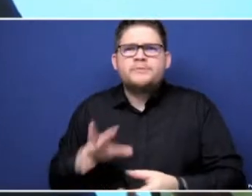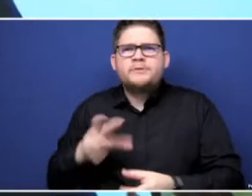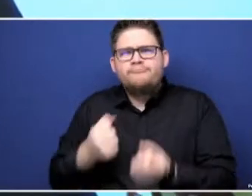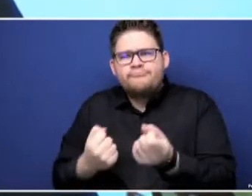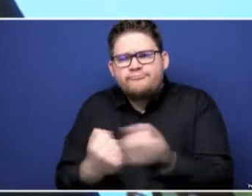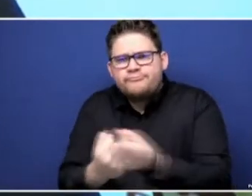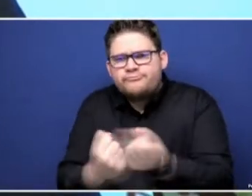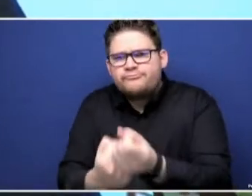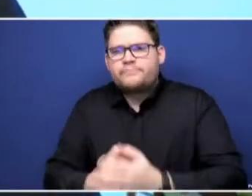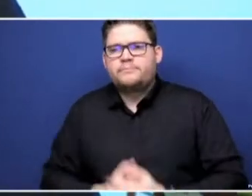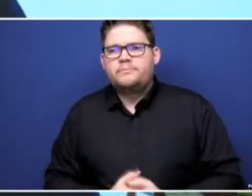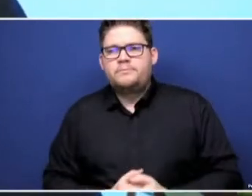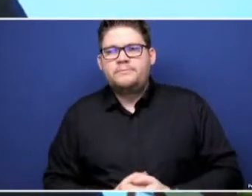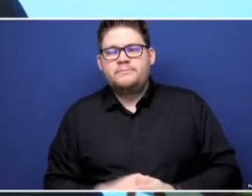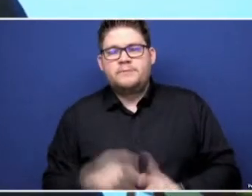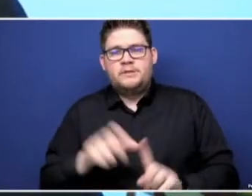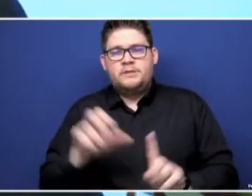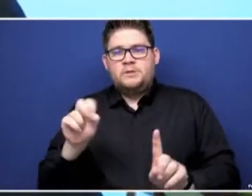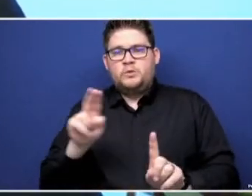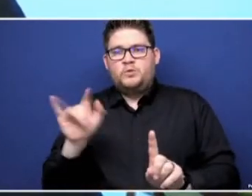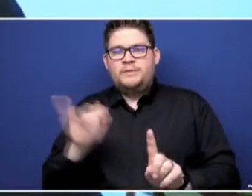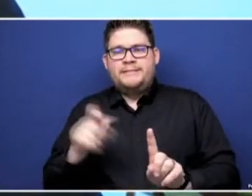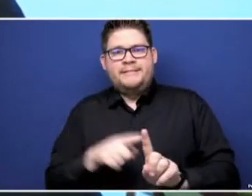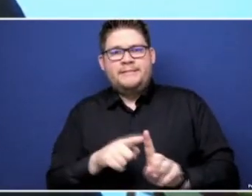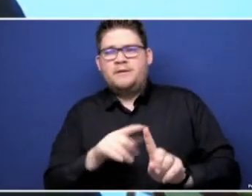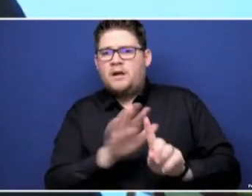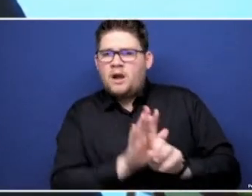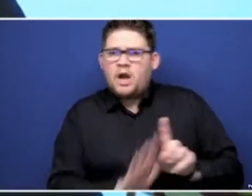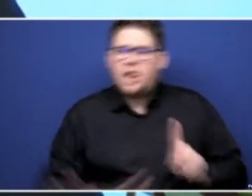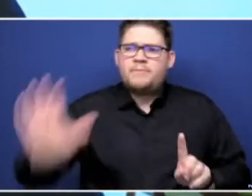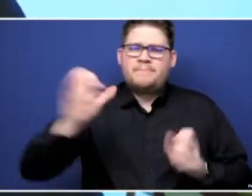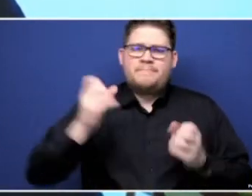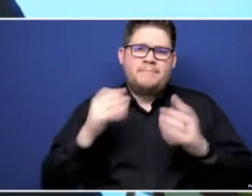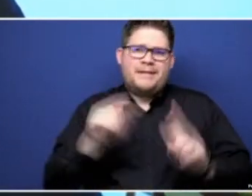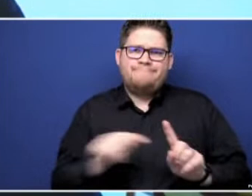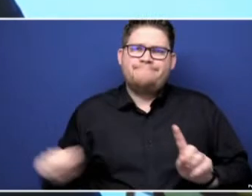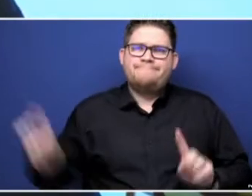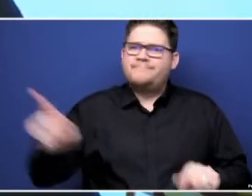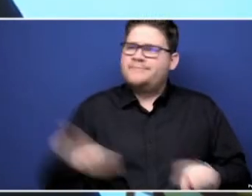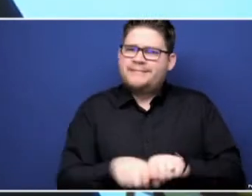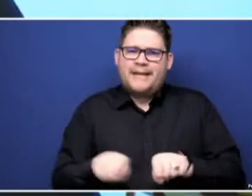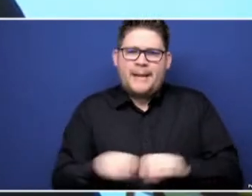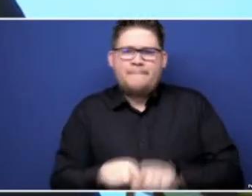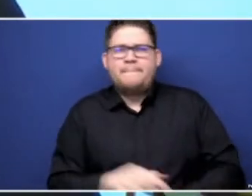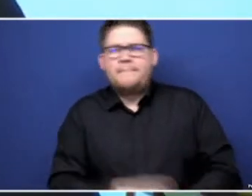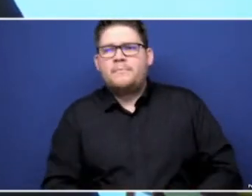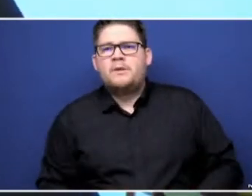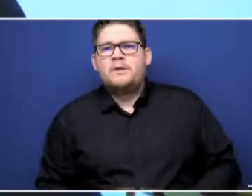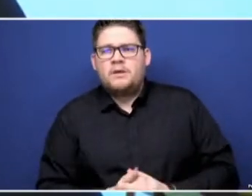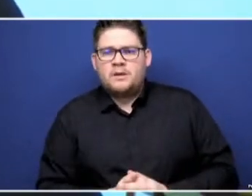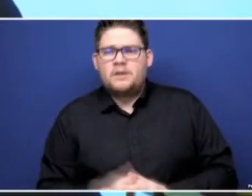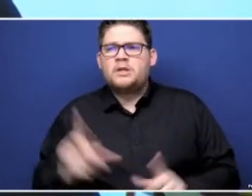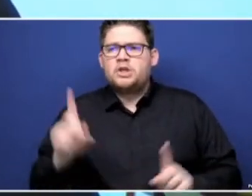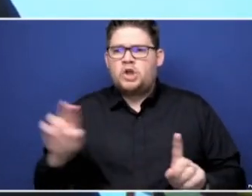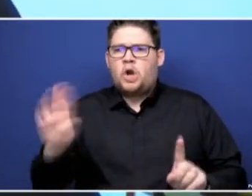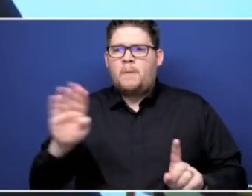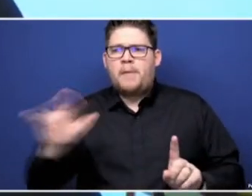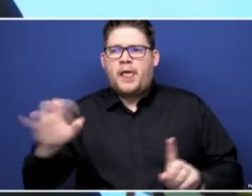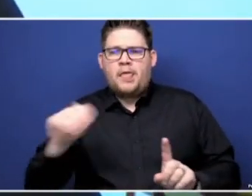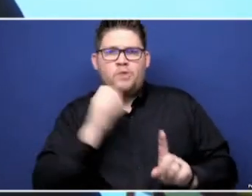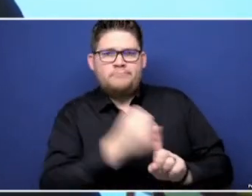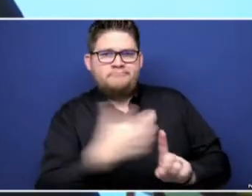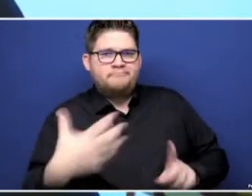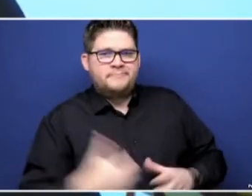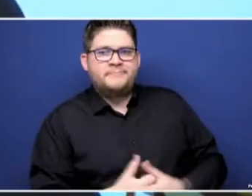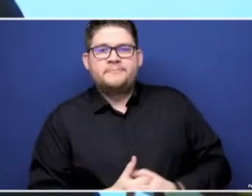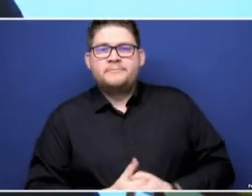we've ramped up. We're now just in the last 2 weeks at 5 times the rate that we were vaccinating as we were back in January